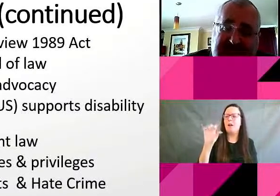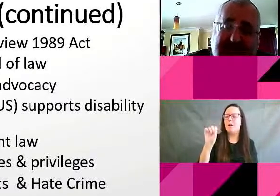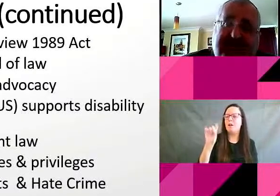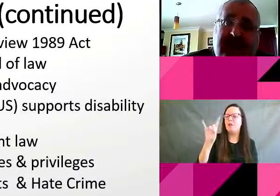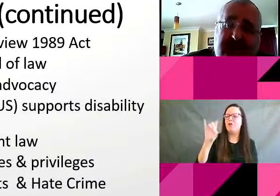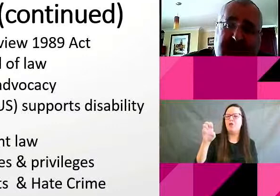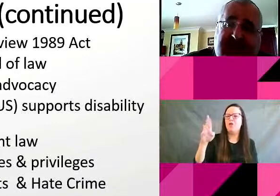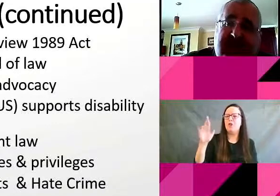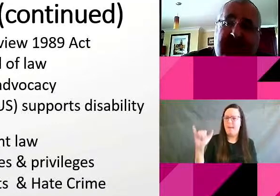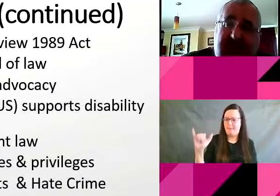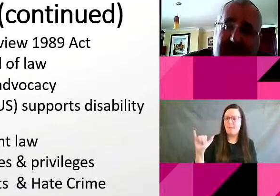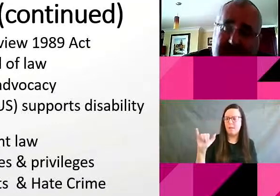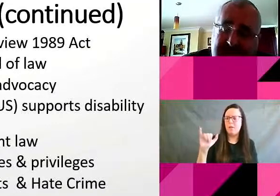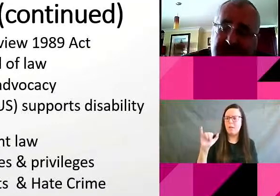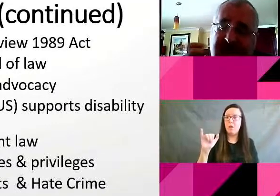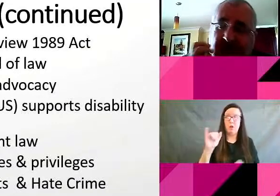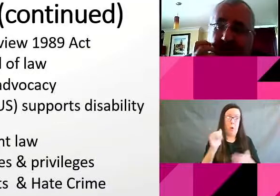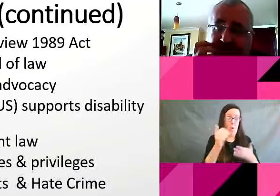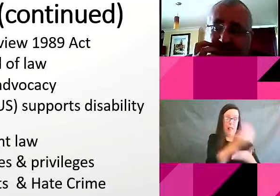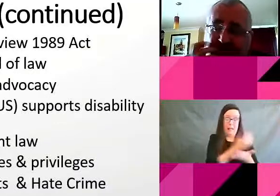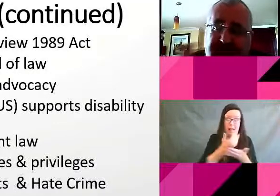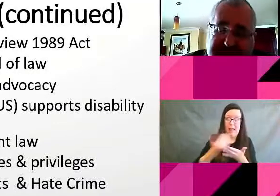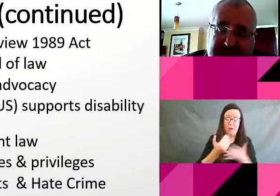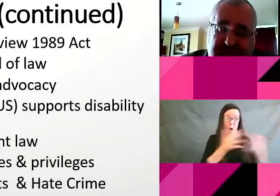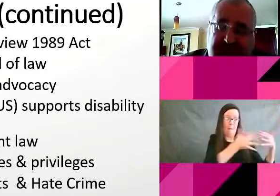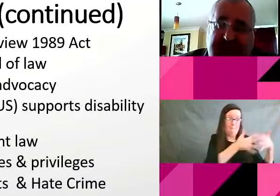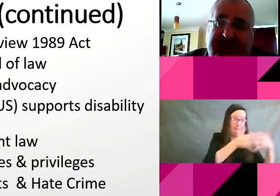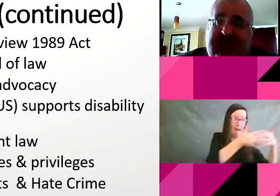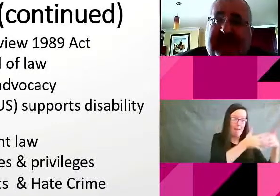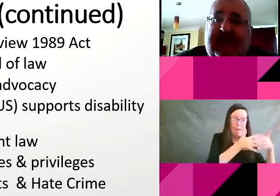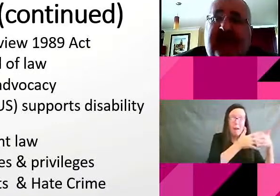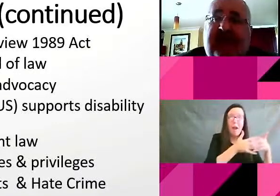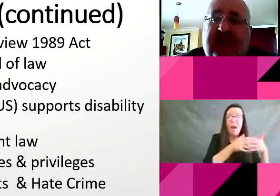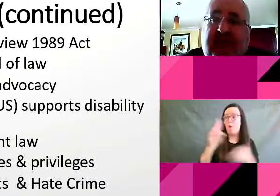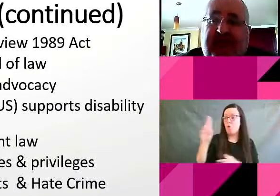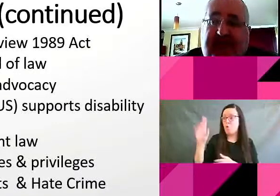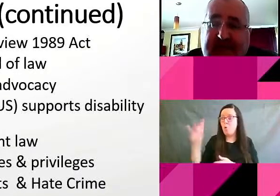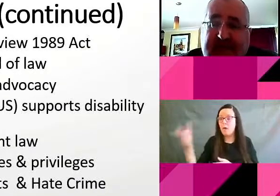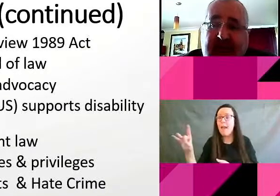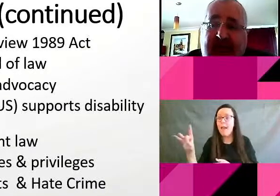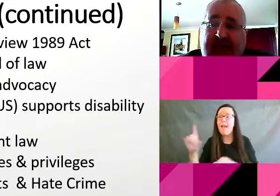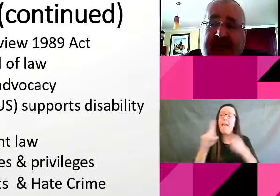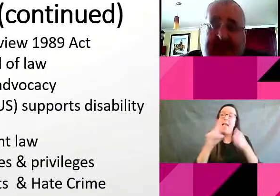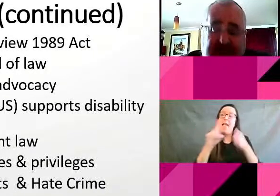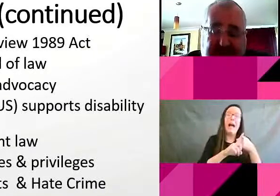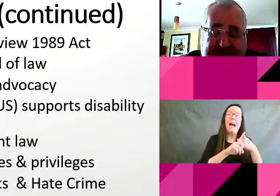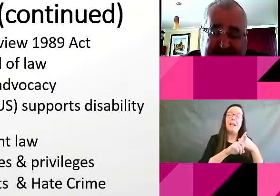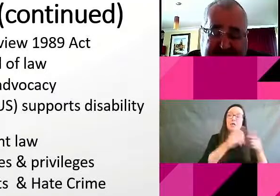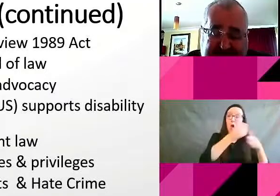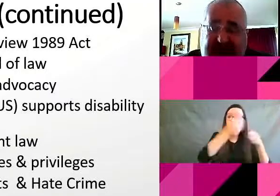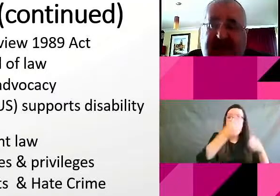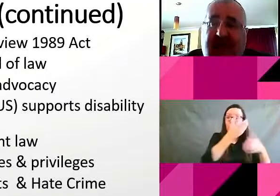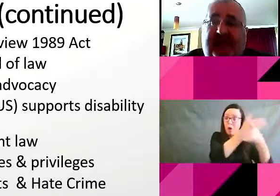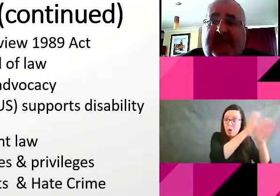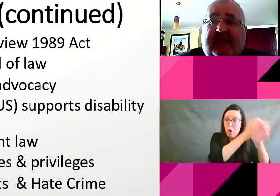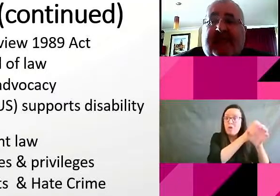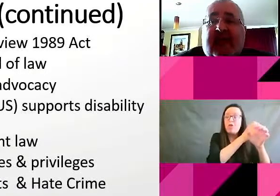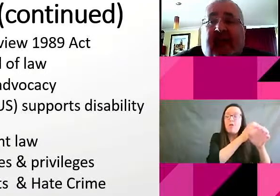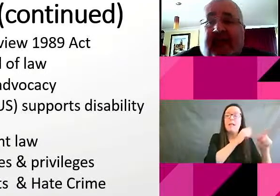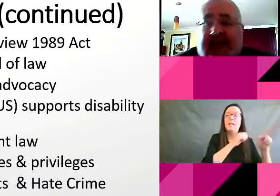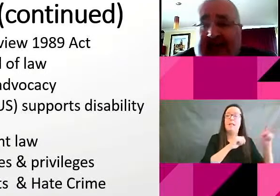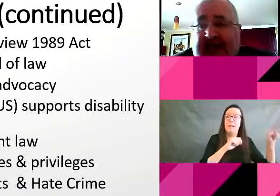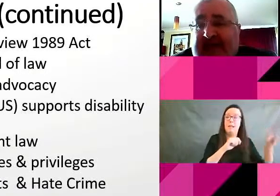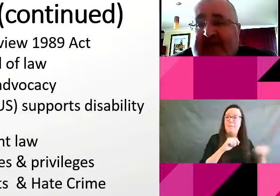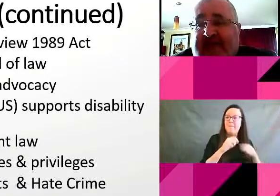the States, Britain, and other countries, including the Scandinavian countries. And it provides substantial